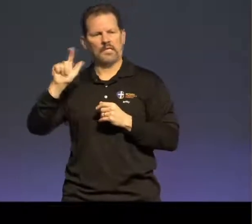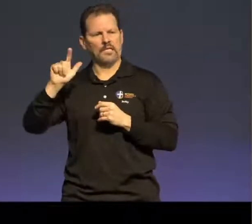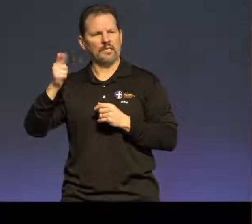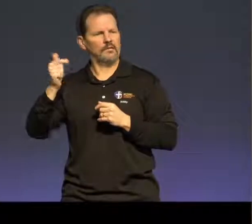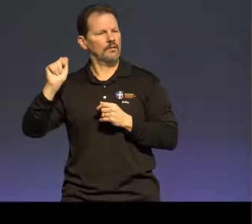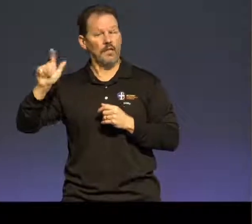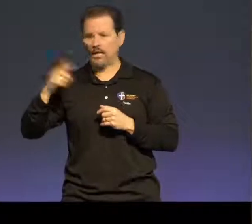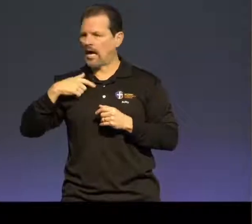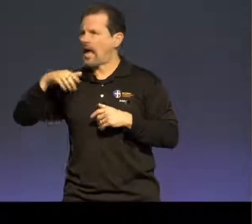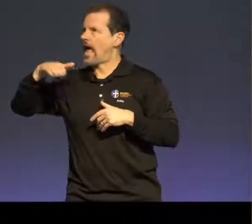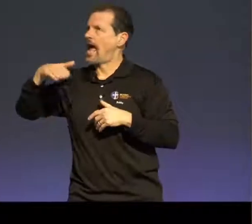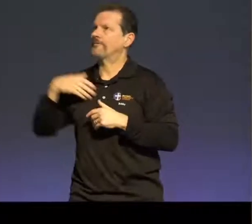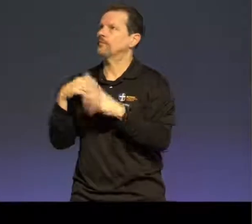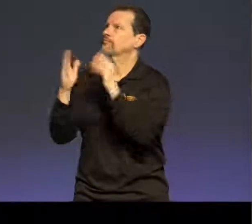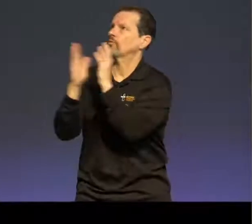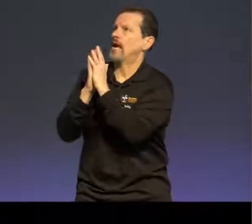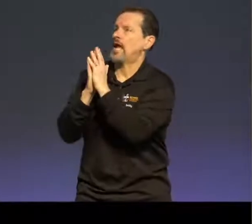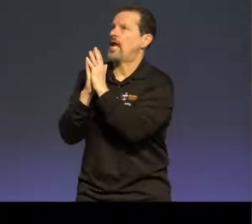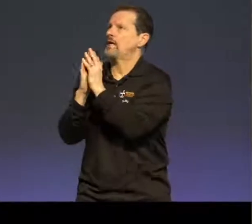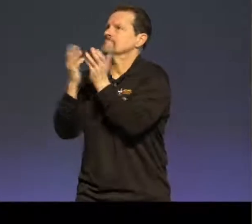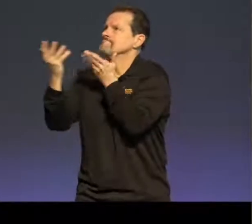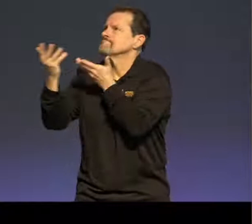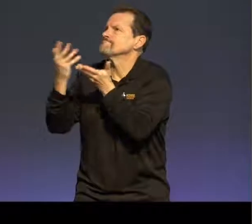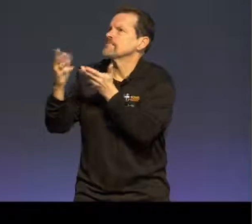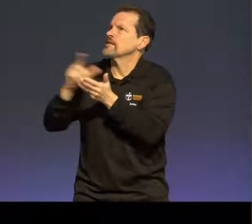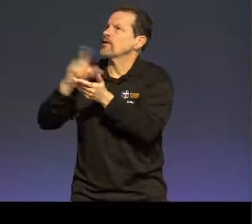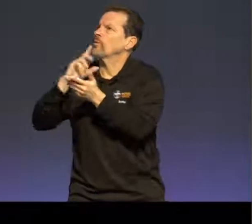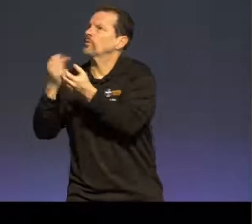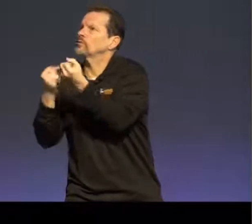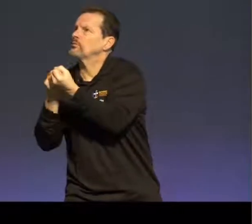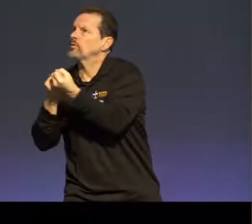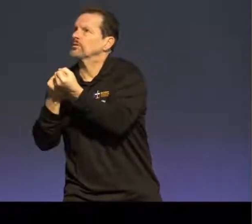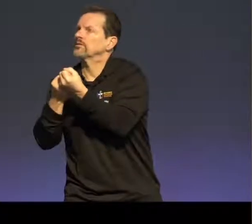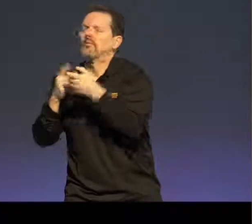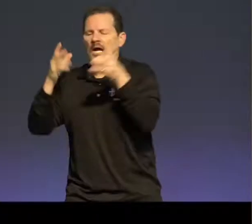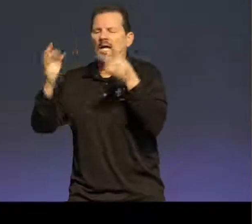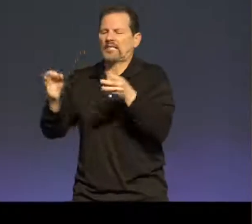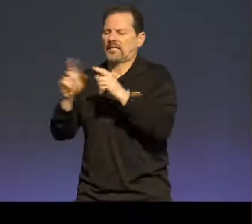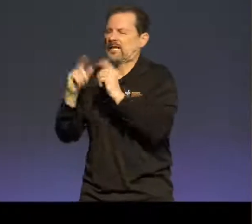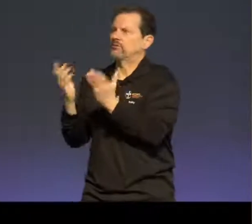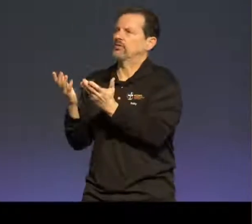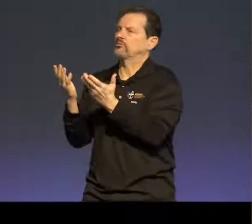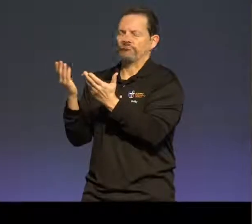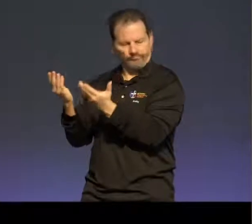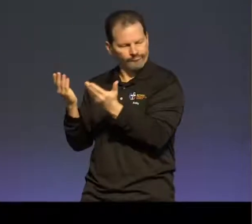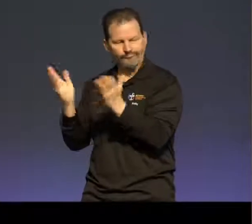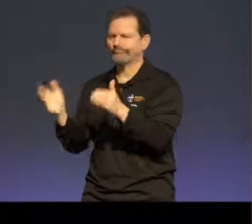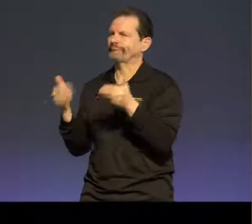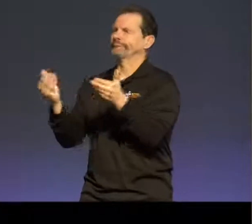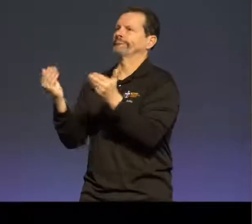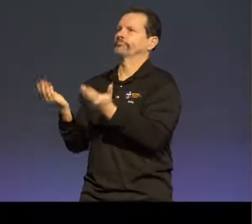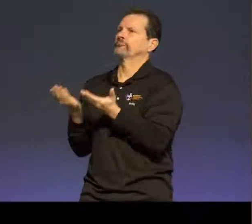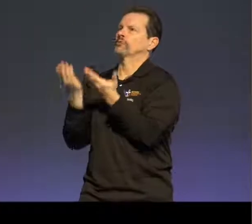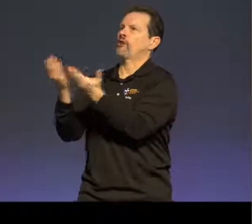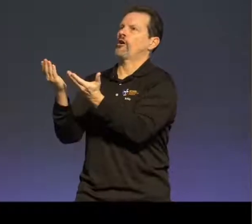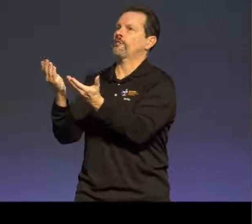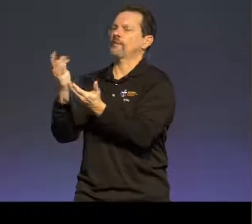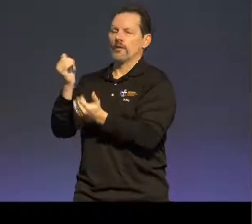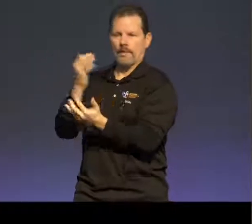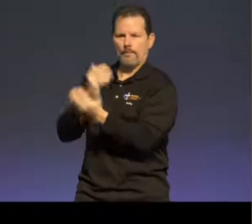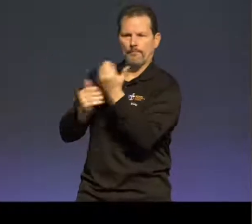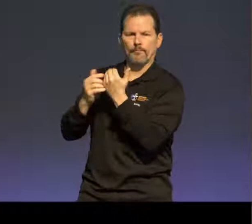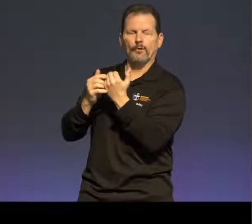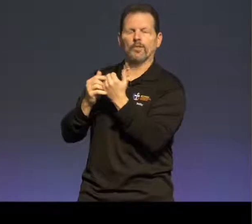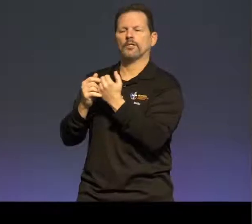Lord. So I forced myself and offered the burnt offering. And when Samuel said to Saul, you have